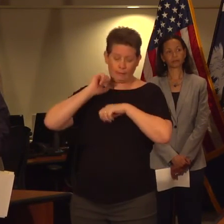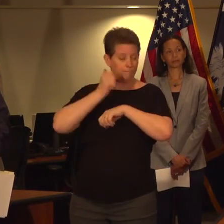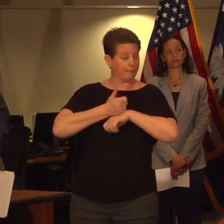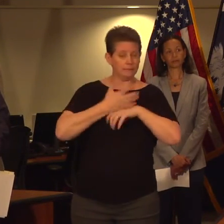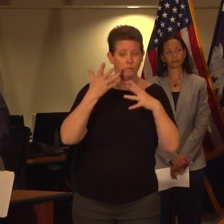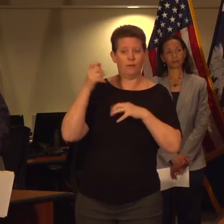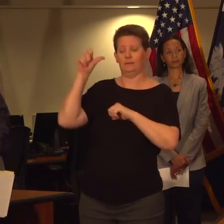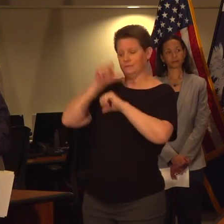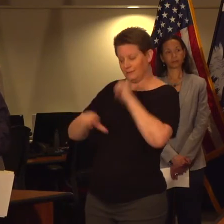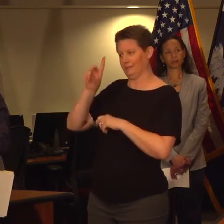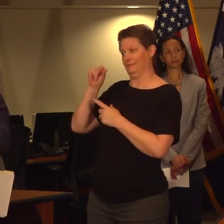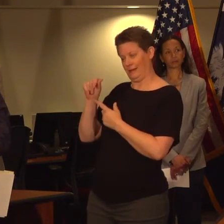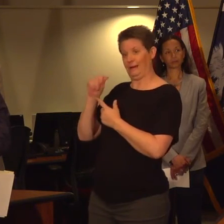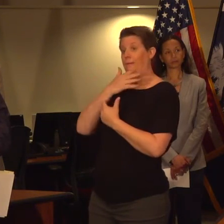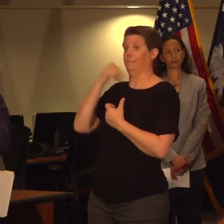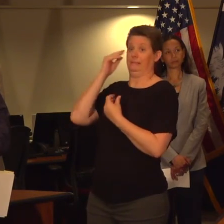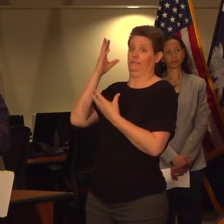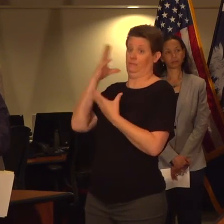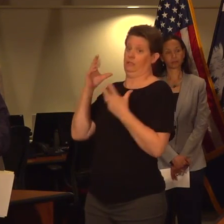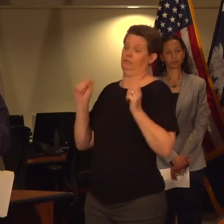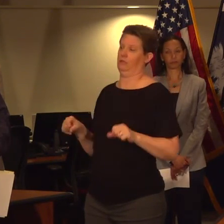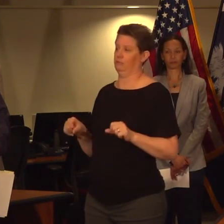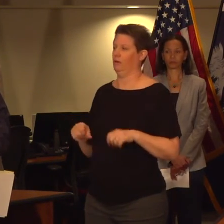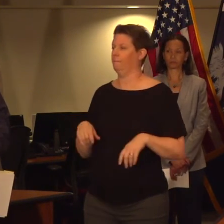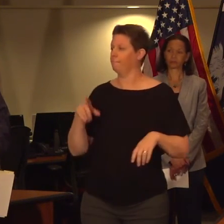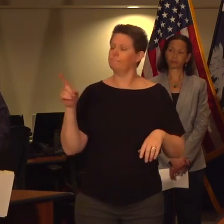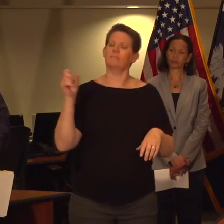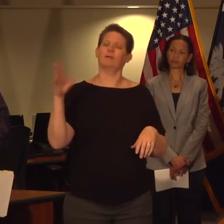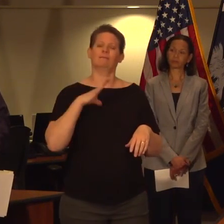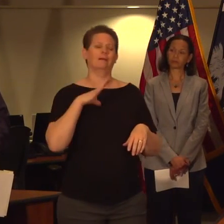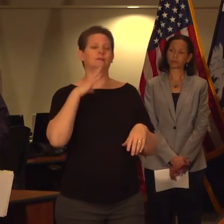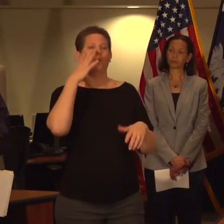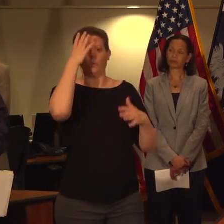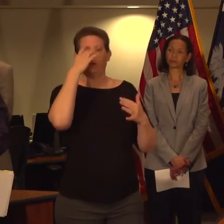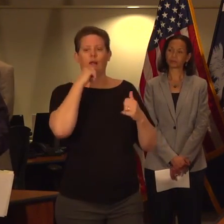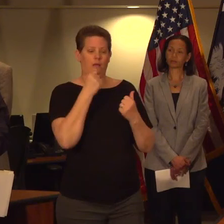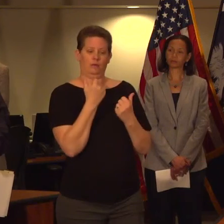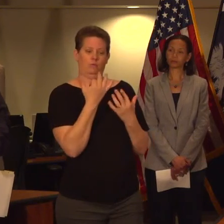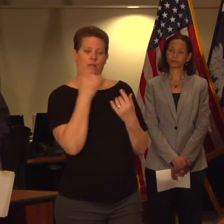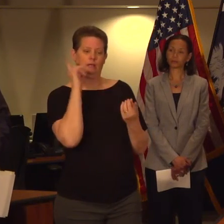science, the data, and the best information that we can get. Yes, ma'am? On that note, why not wait until